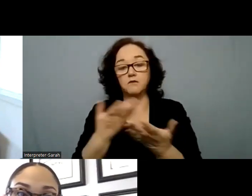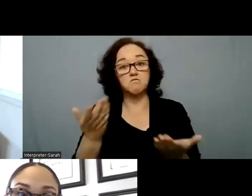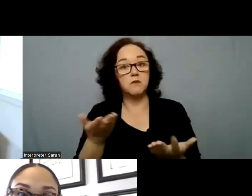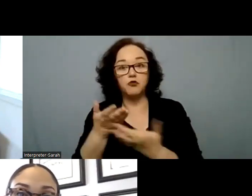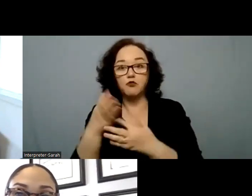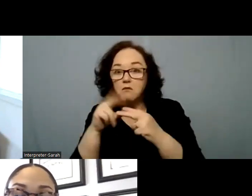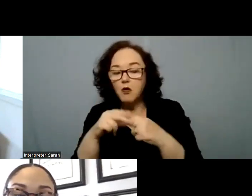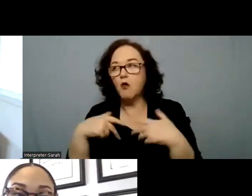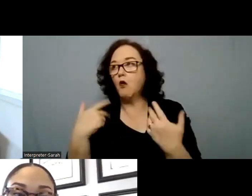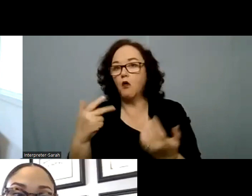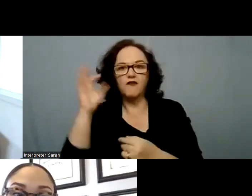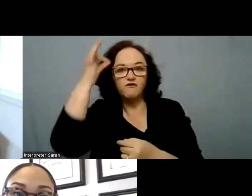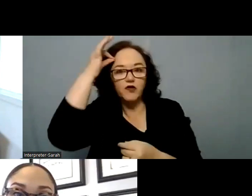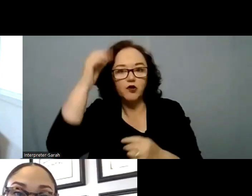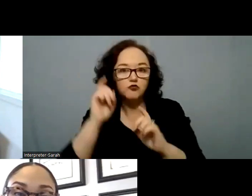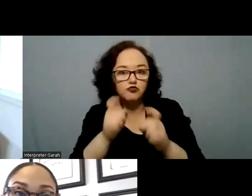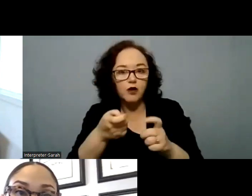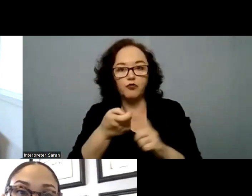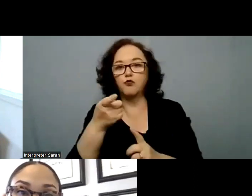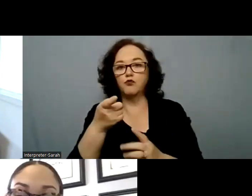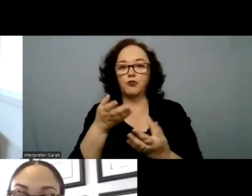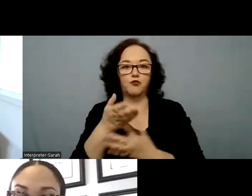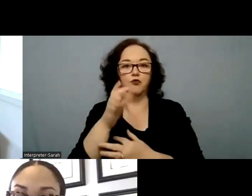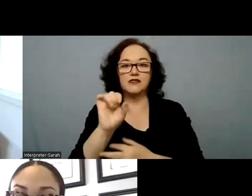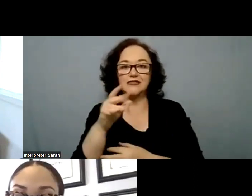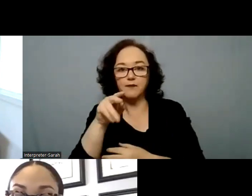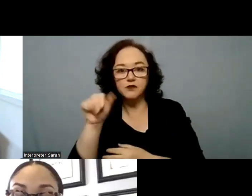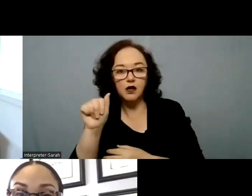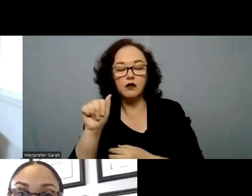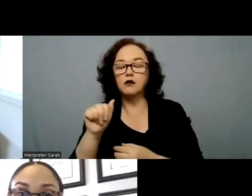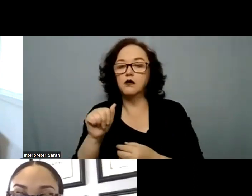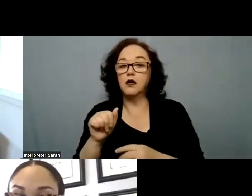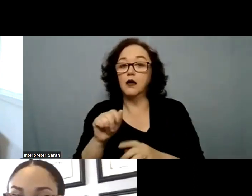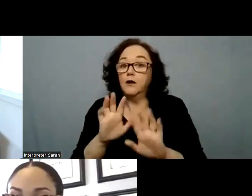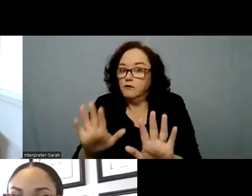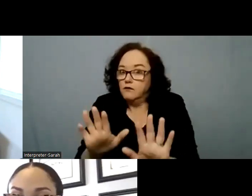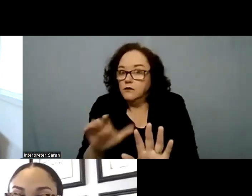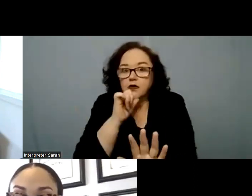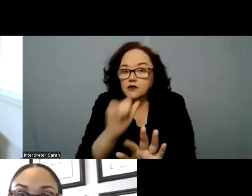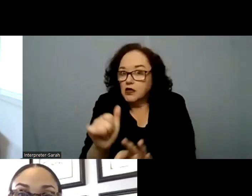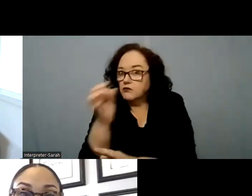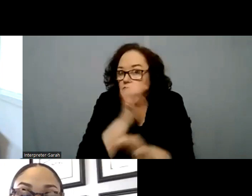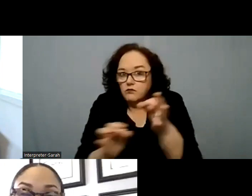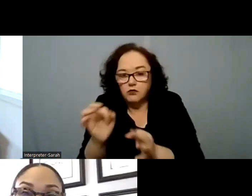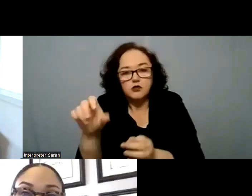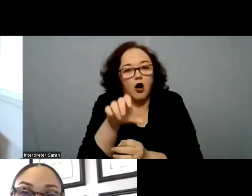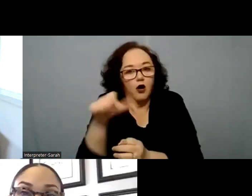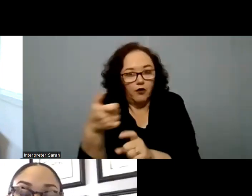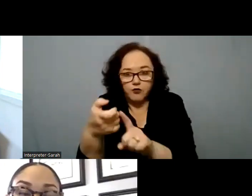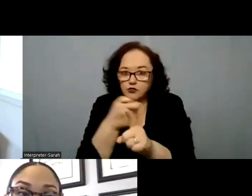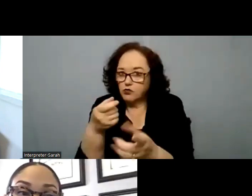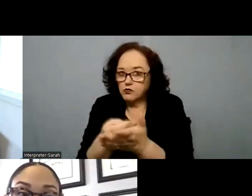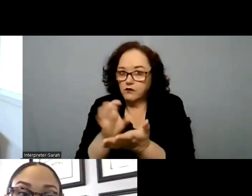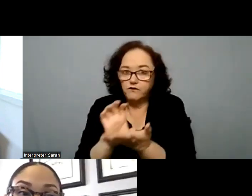federal grant from SAMHSA, but it does not replace other sources of funding that clinics